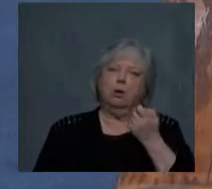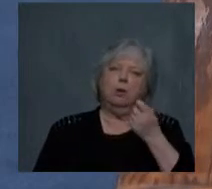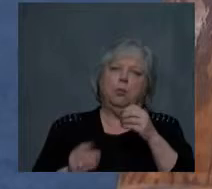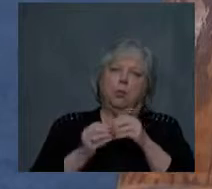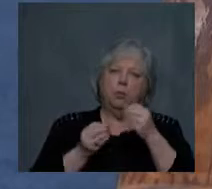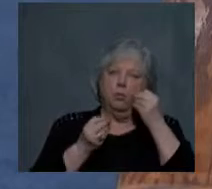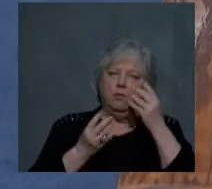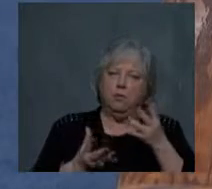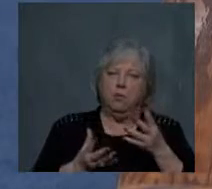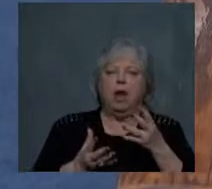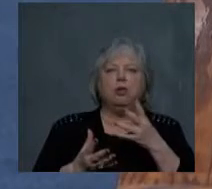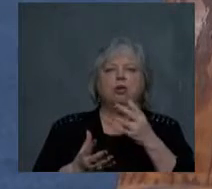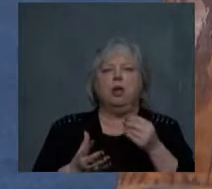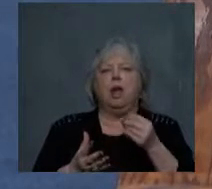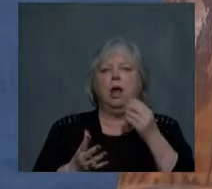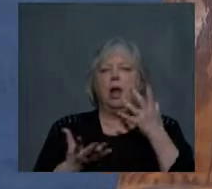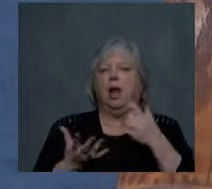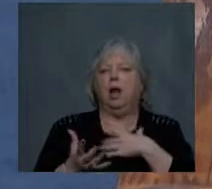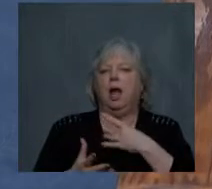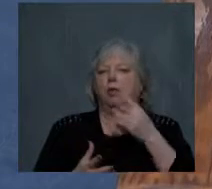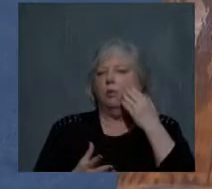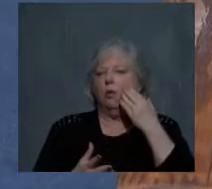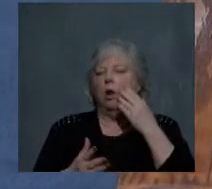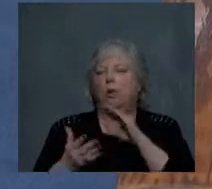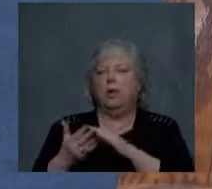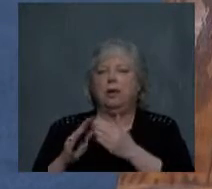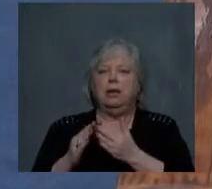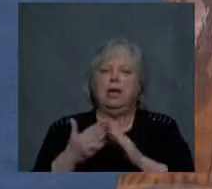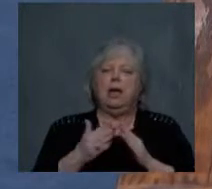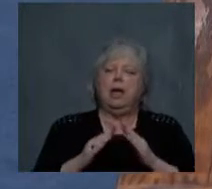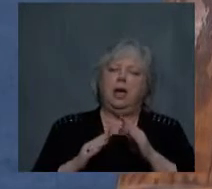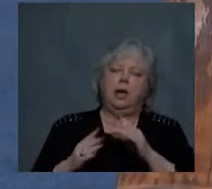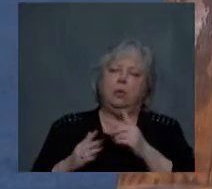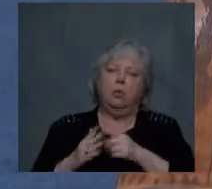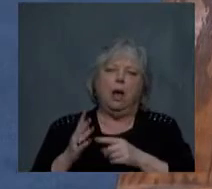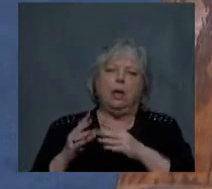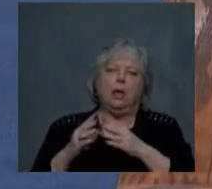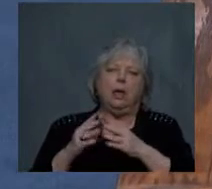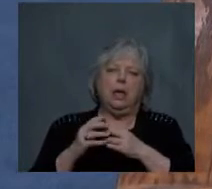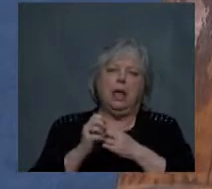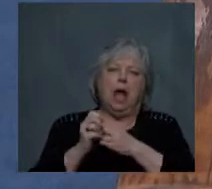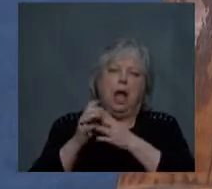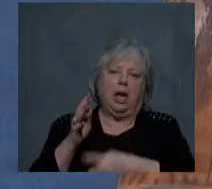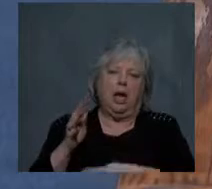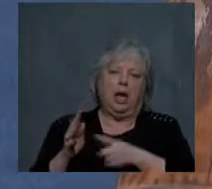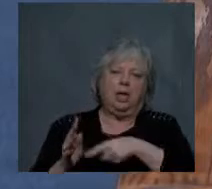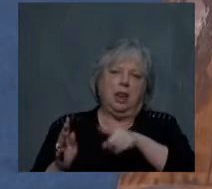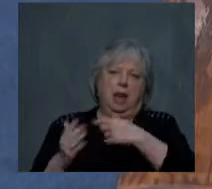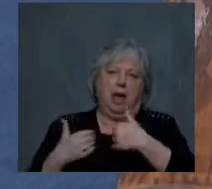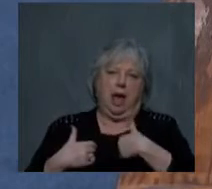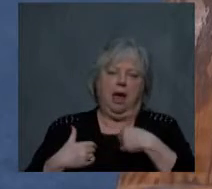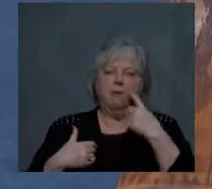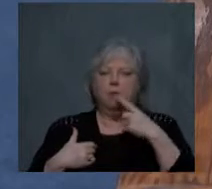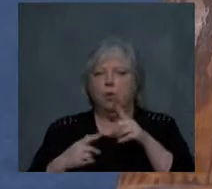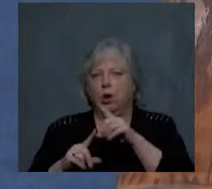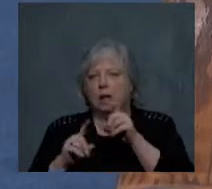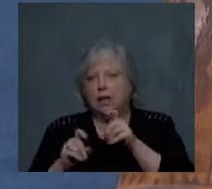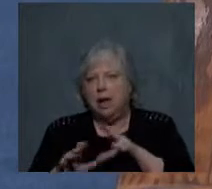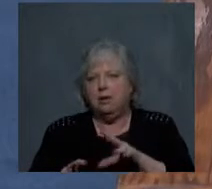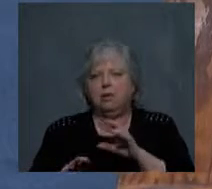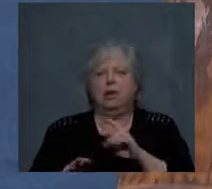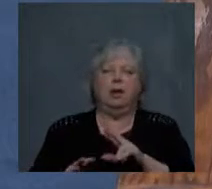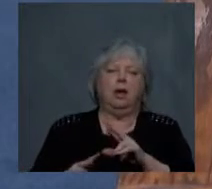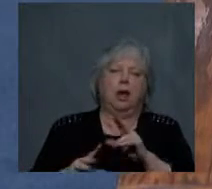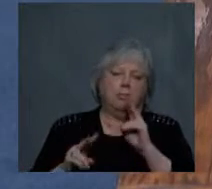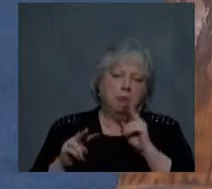are from the city as to what sort of testing has to be done, and, you know, to know the environmental